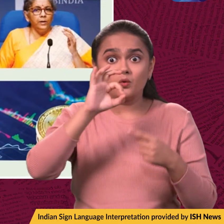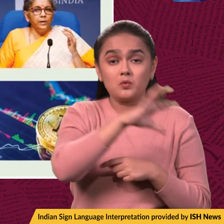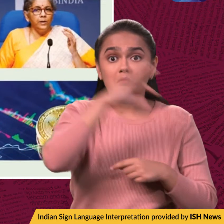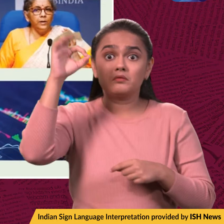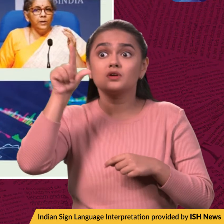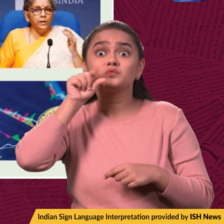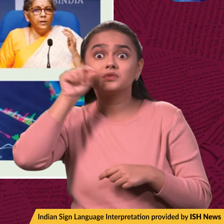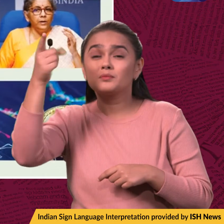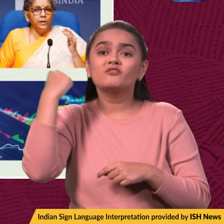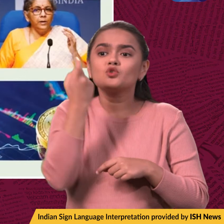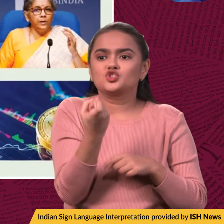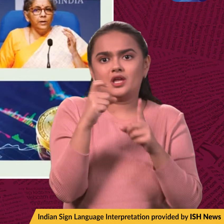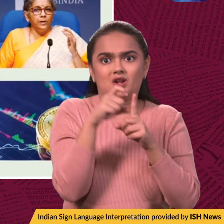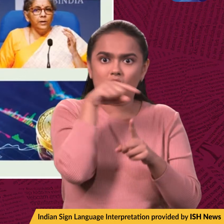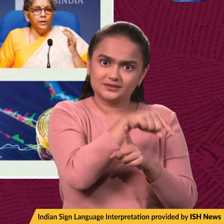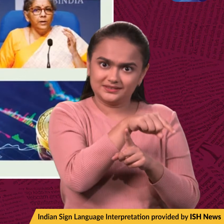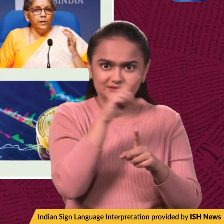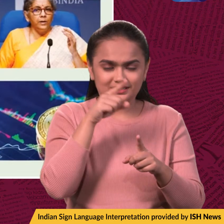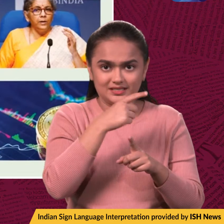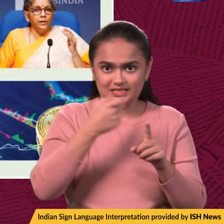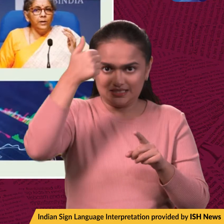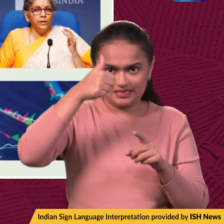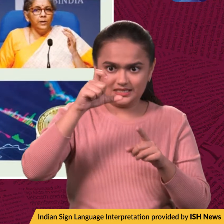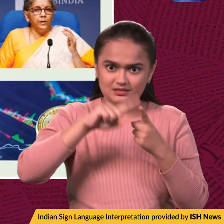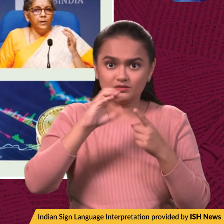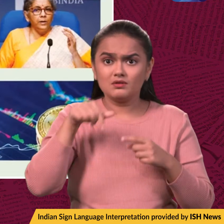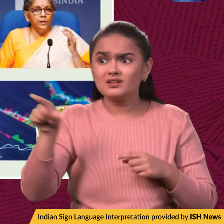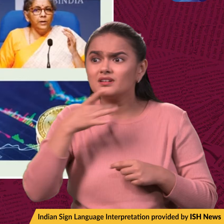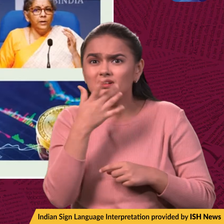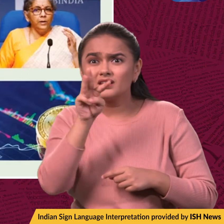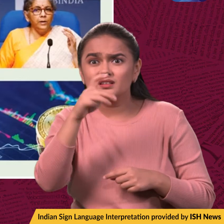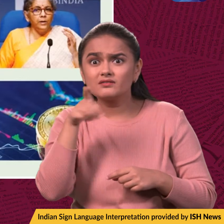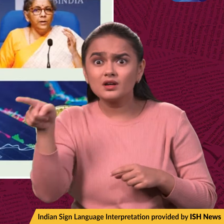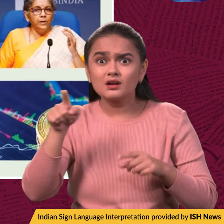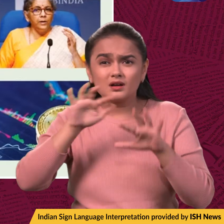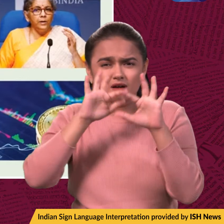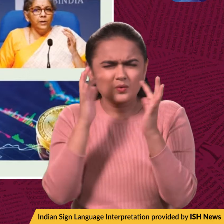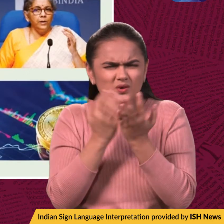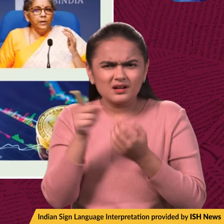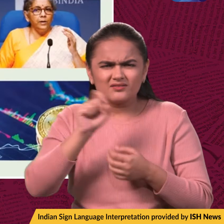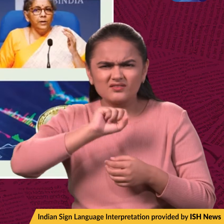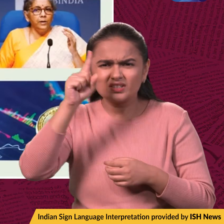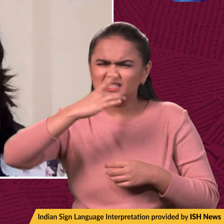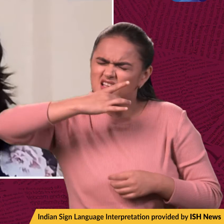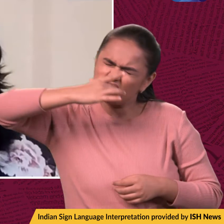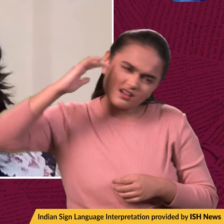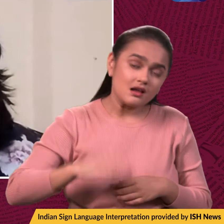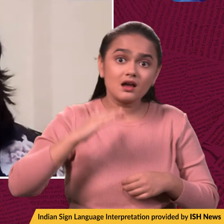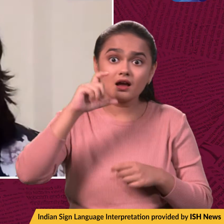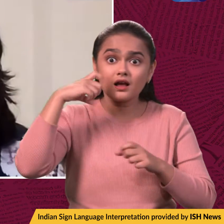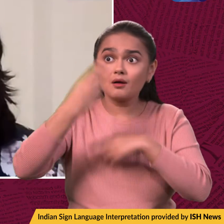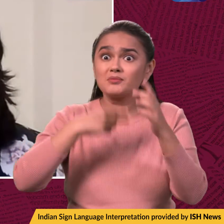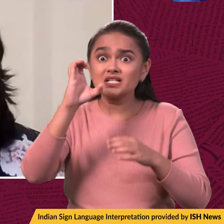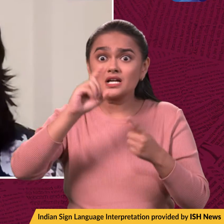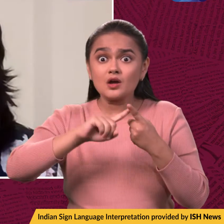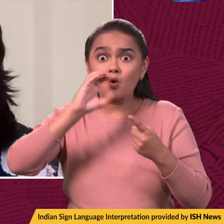CEO, replacing Jack Dorsey. Now, the 37-year-old is now the youngest CEO to head a company